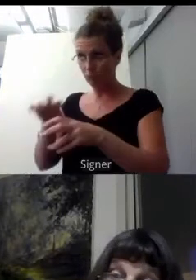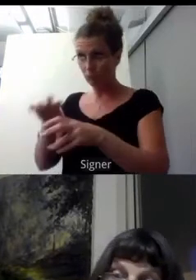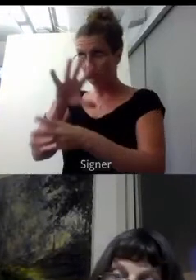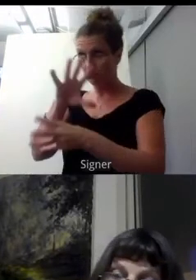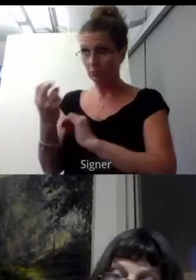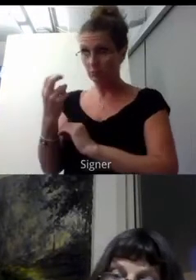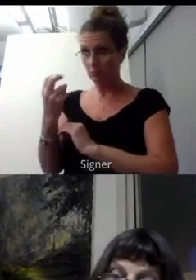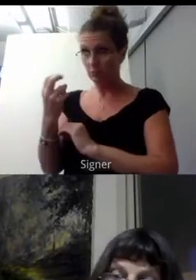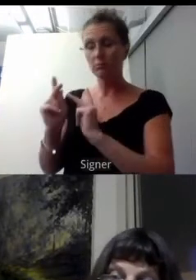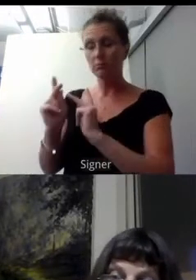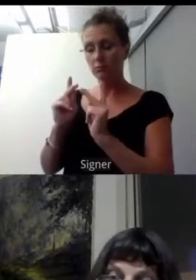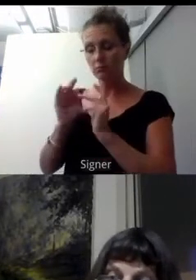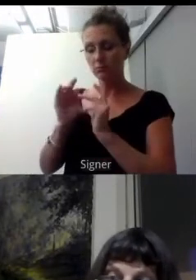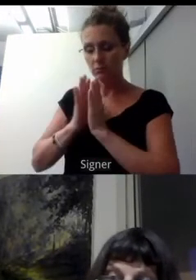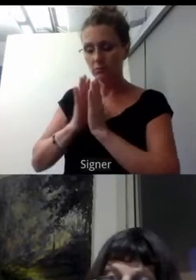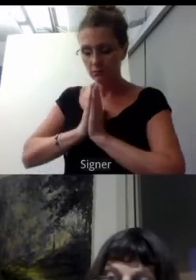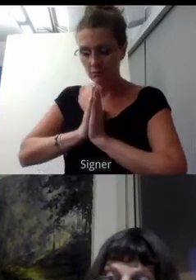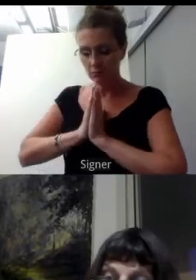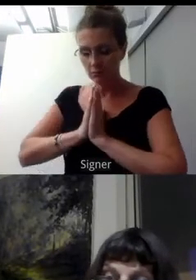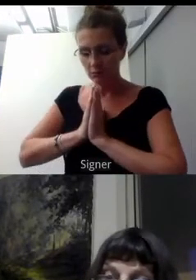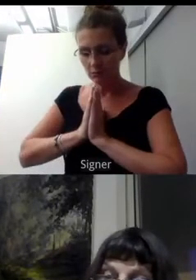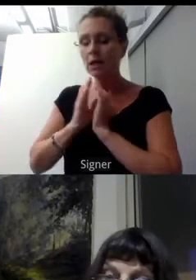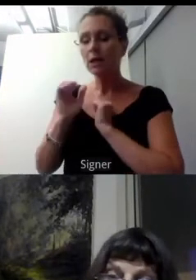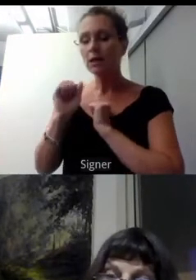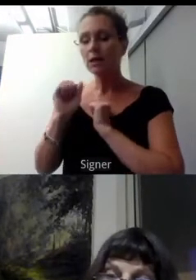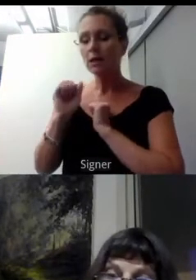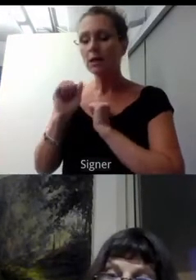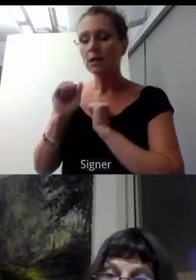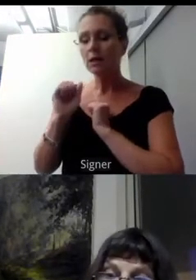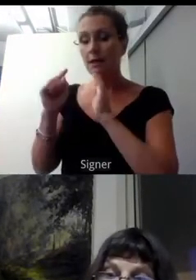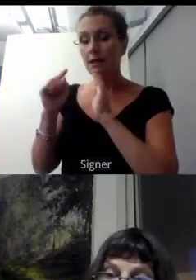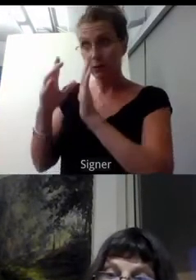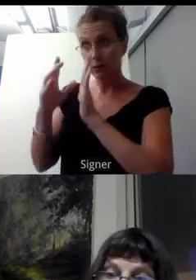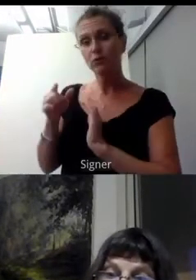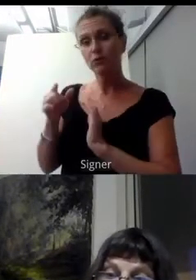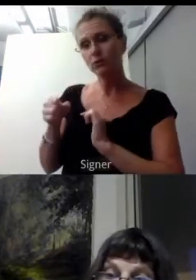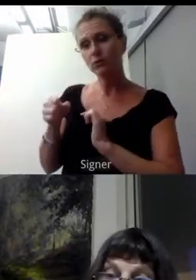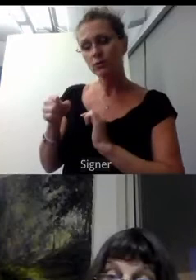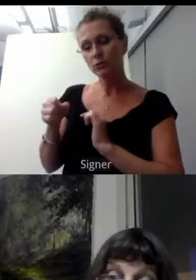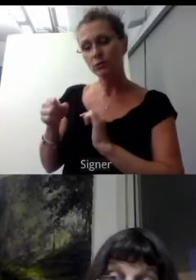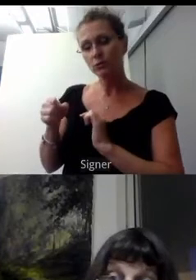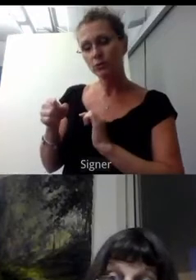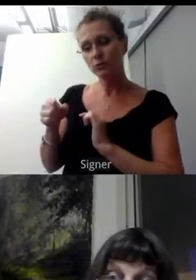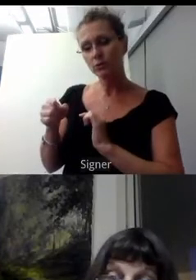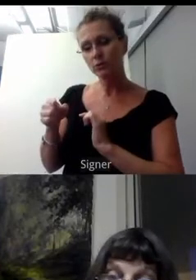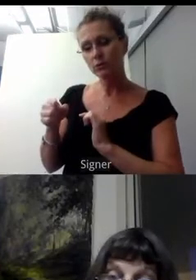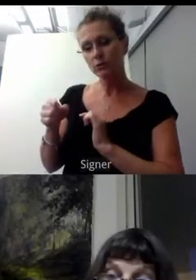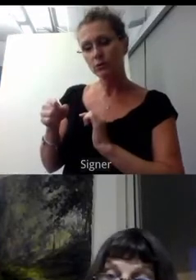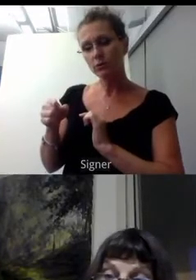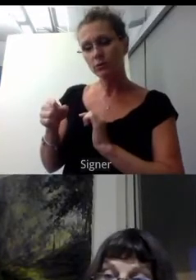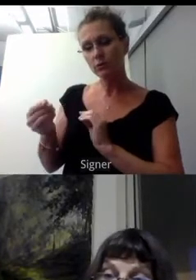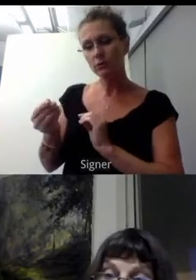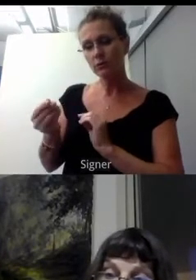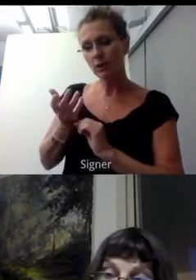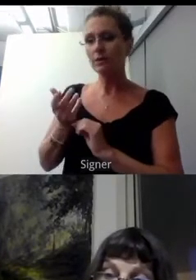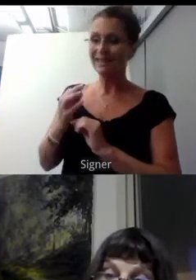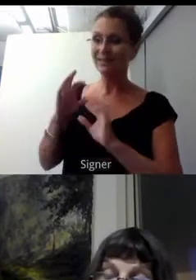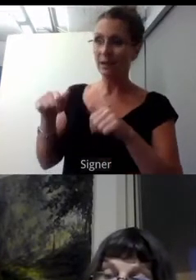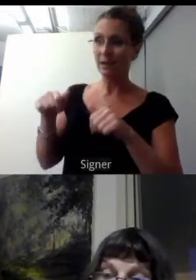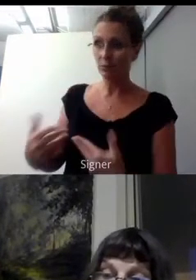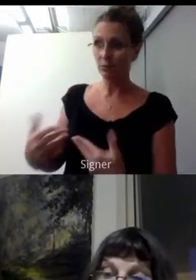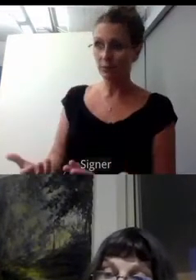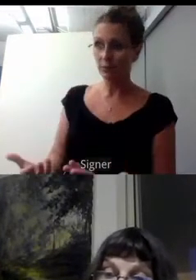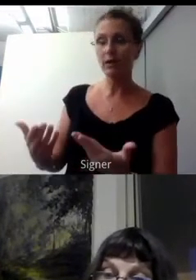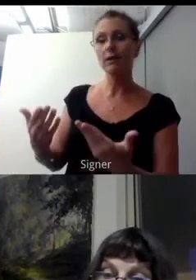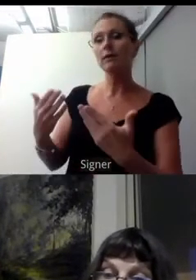inspectors authorized to issue accessibility orders that require the carrying